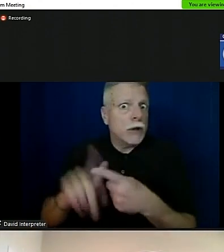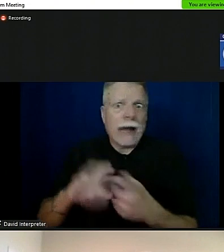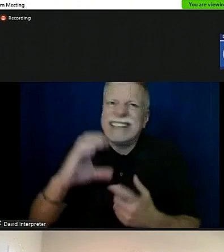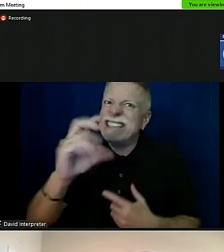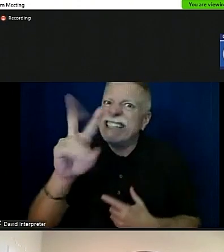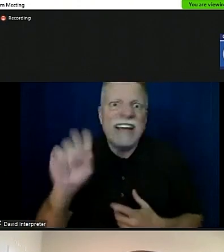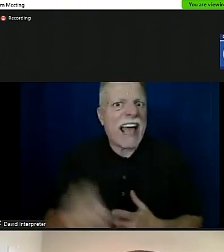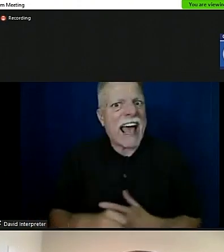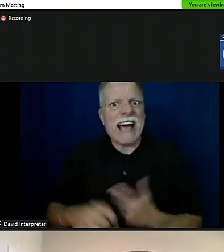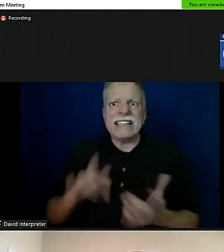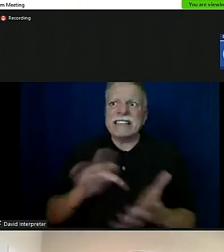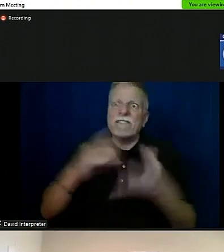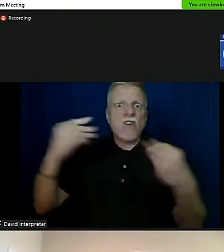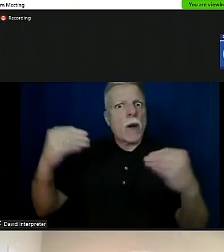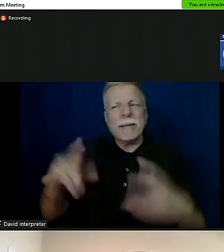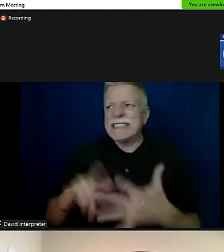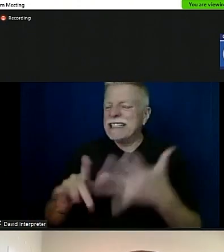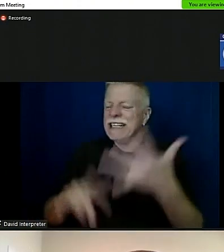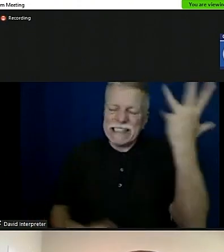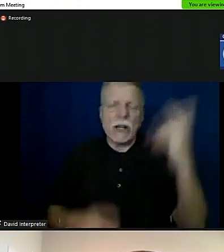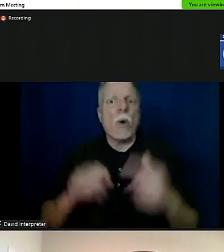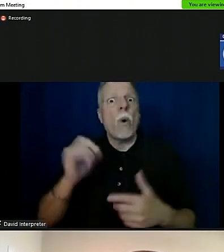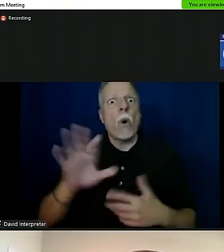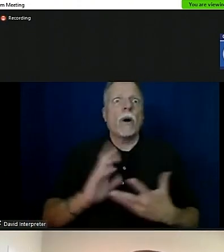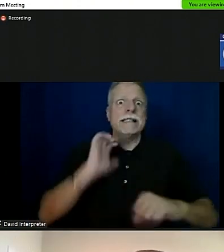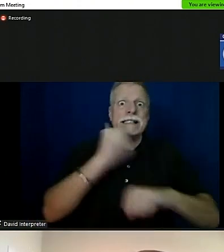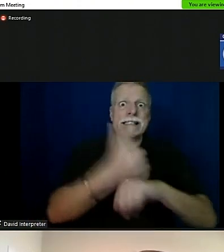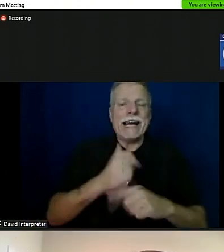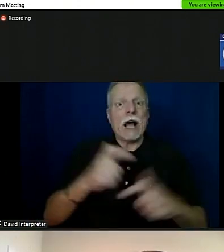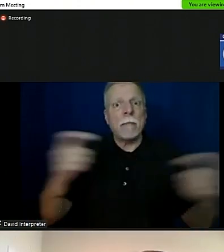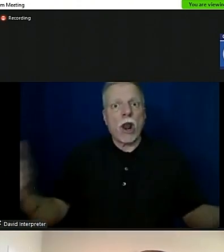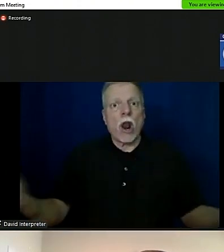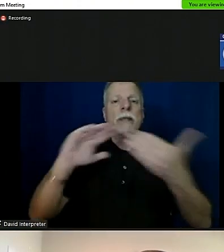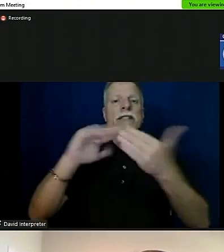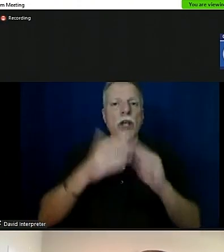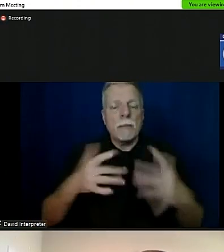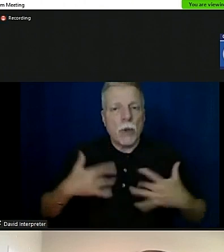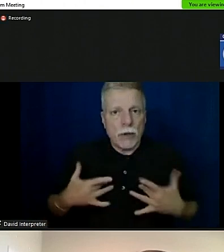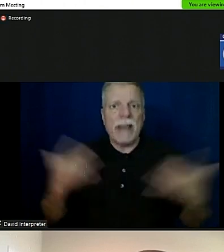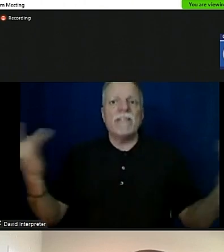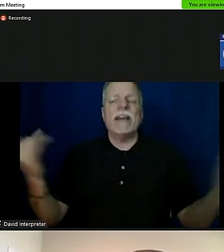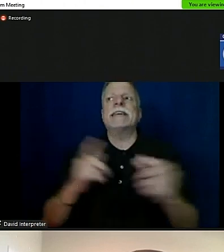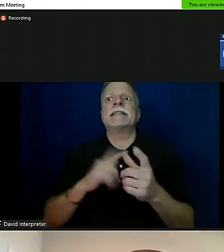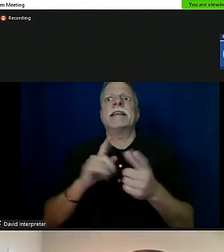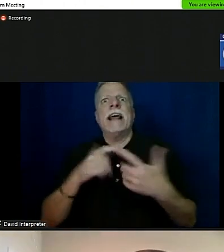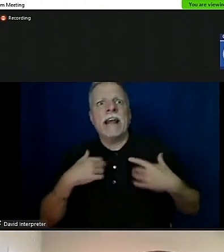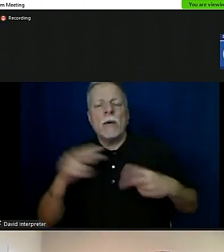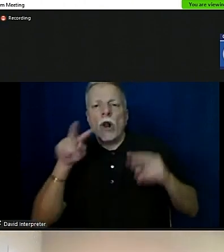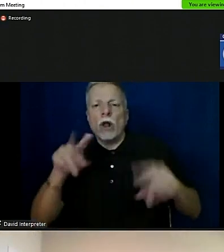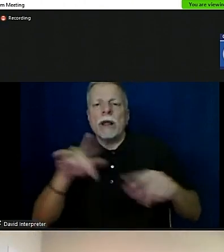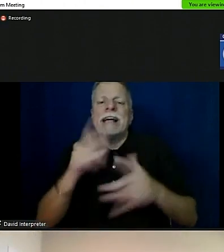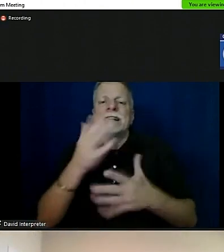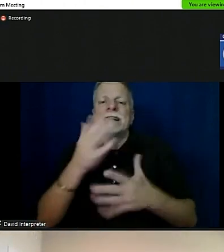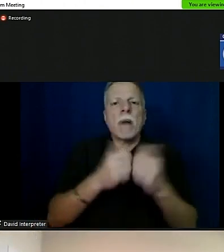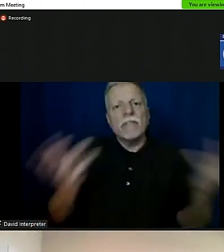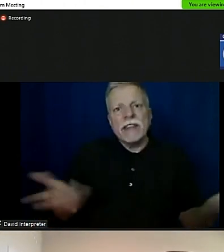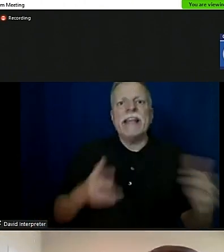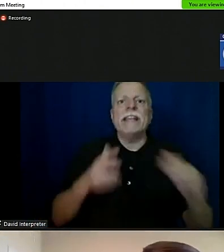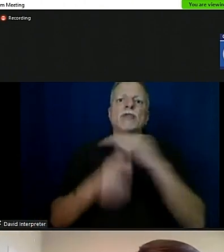these community events that are being set up. And then, evaluating some of the larger drive-through sites that we saw the trial with UC